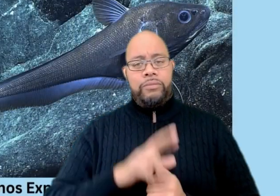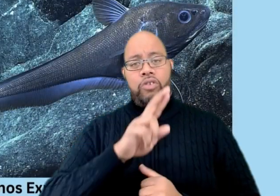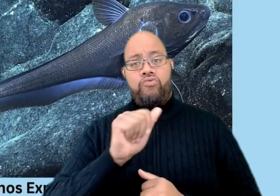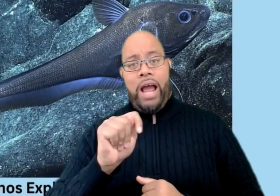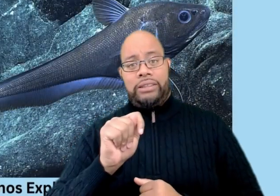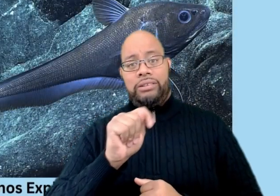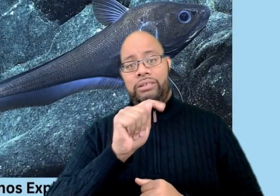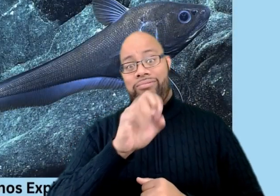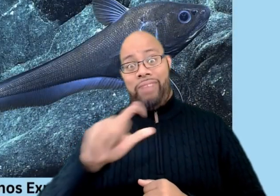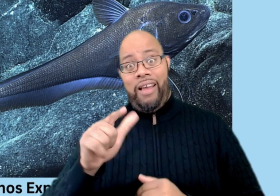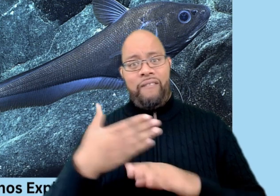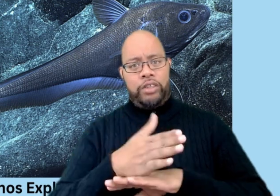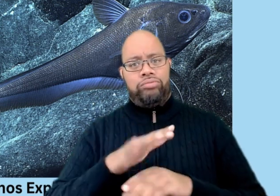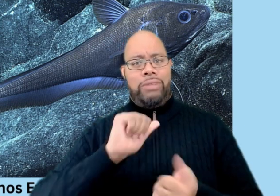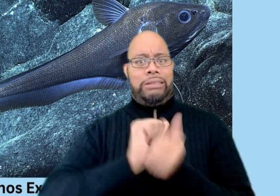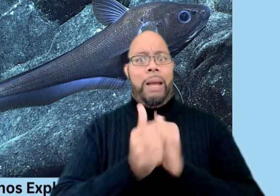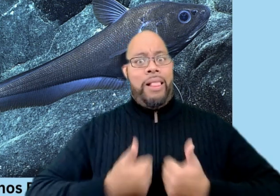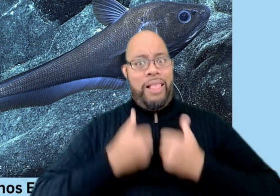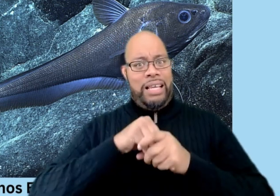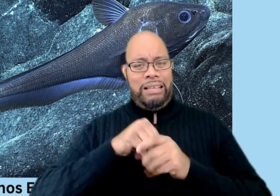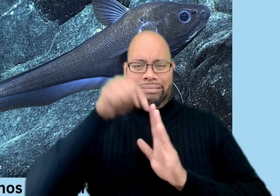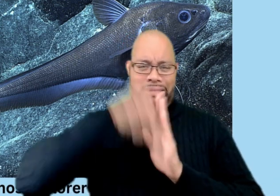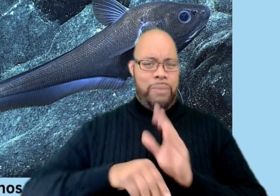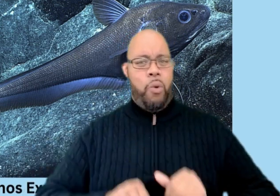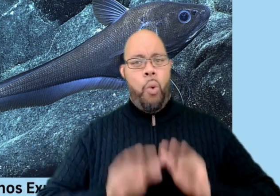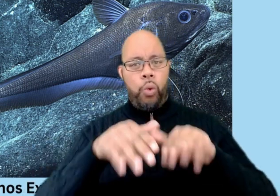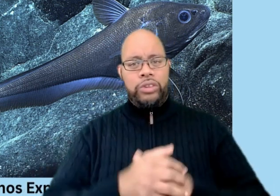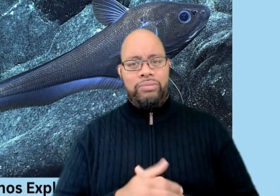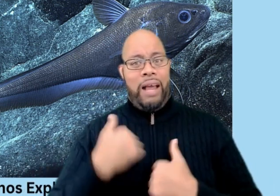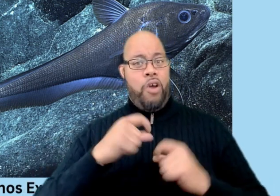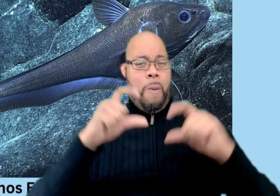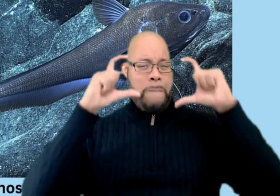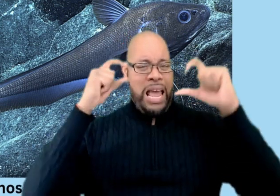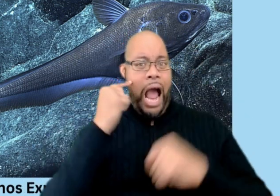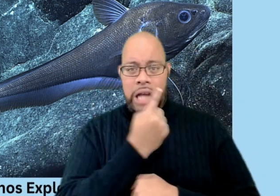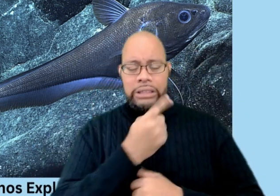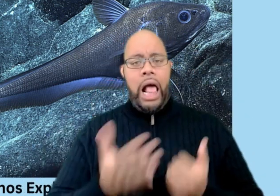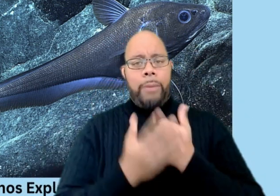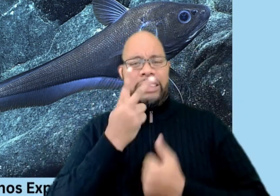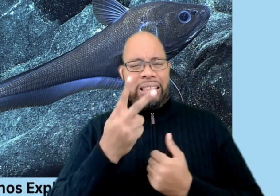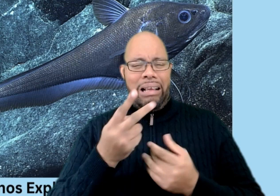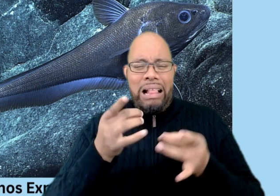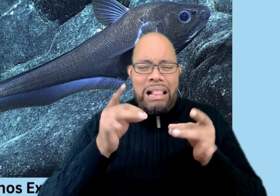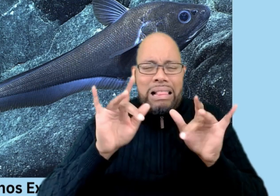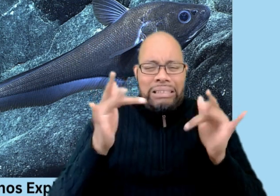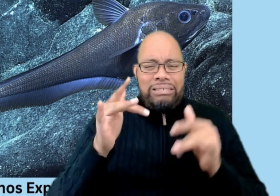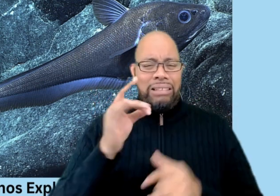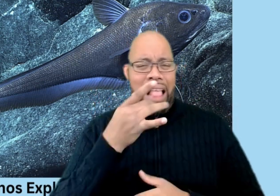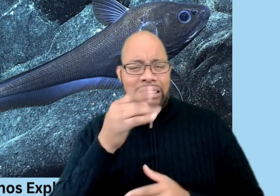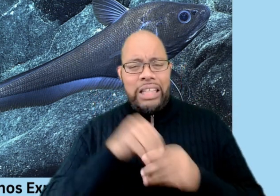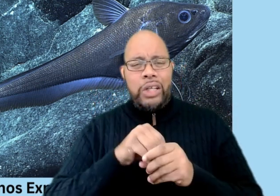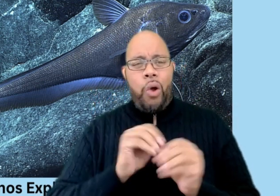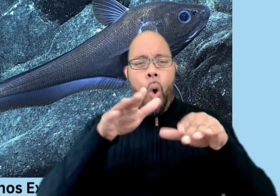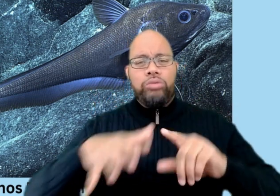The rat-tailed fish has fully adapted to life in the abyssal zone. It has large eyes to help it see the faintest of lights